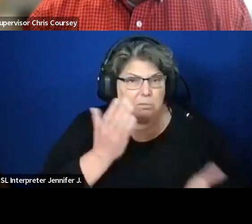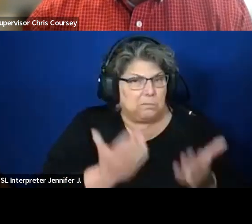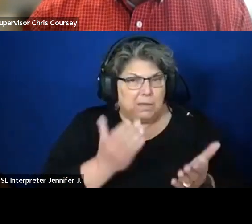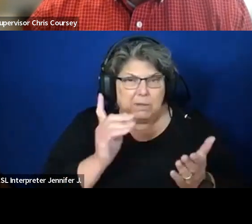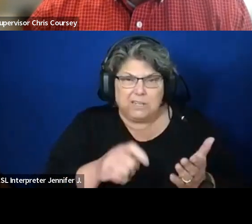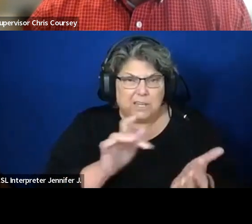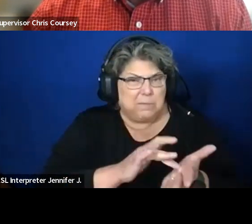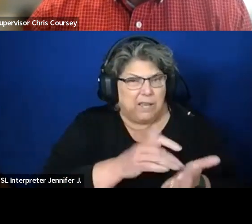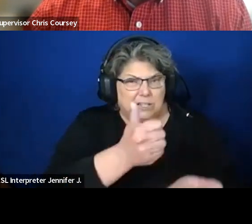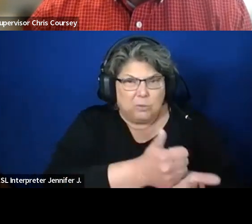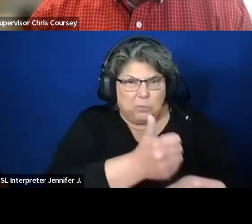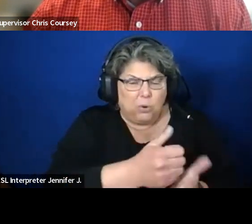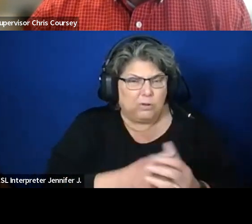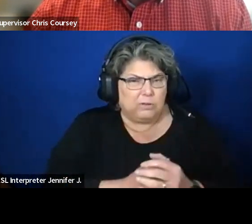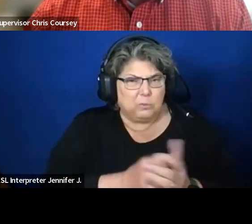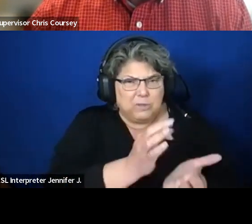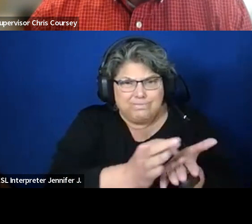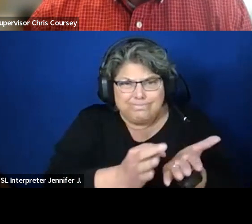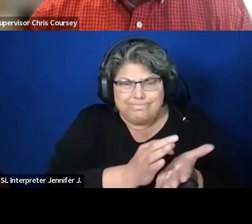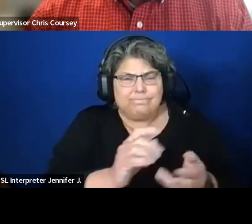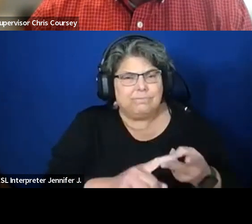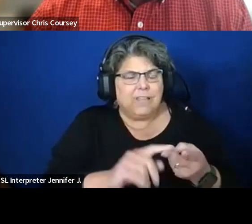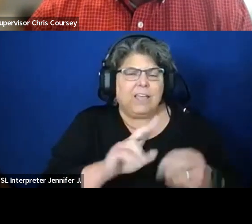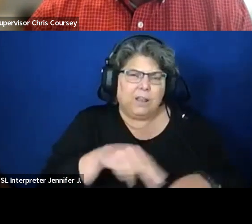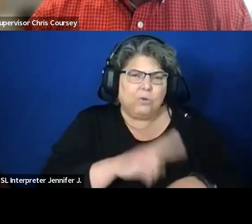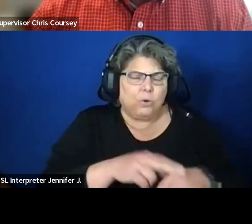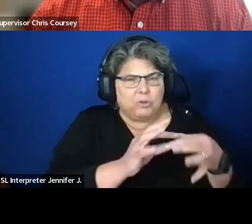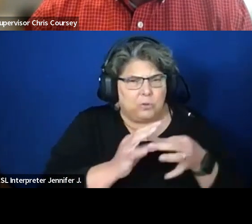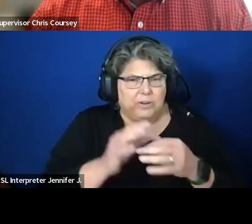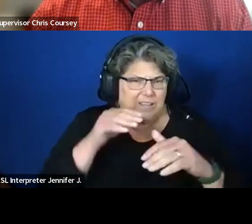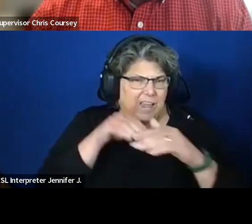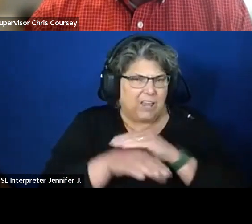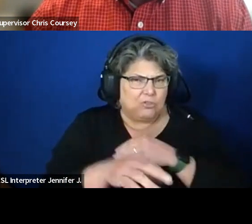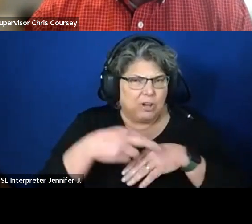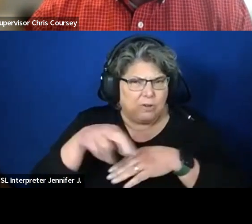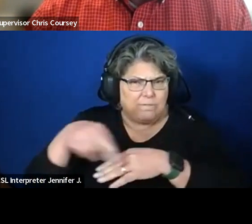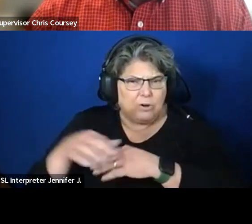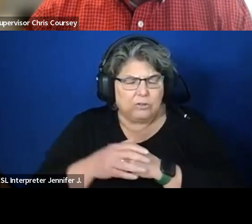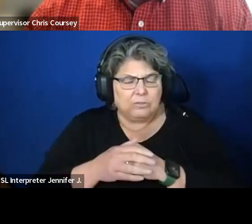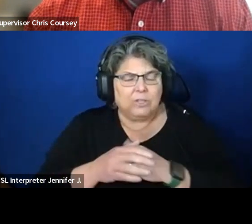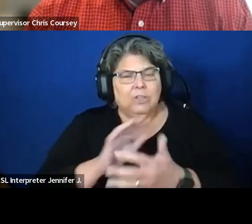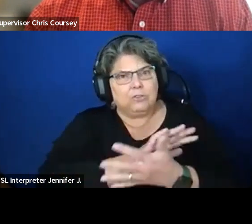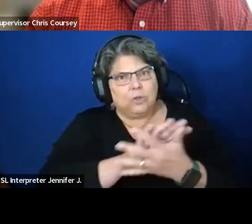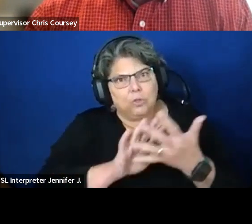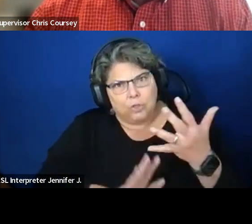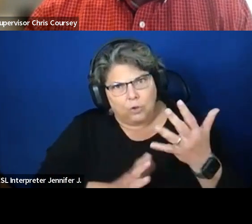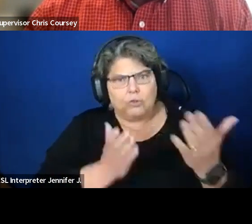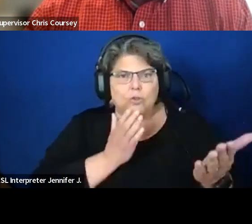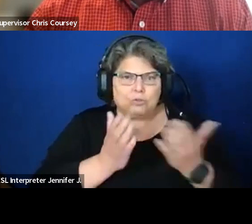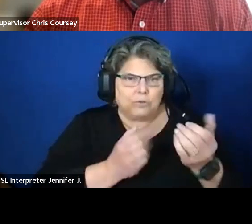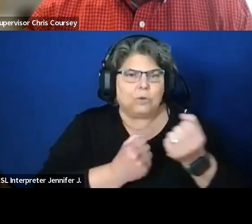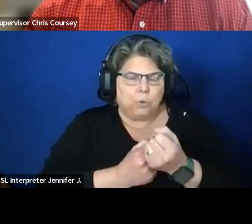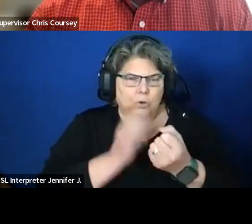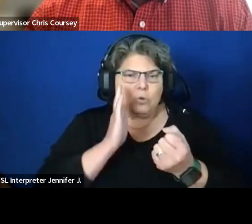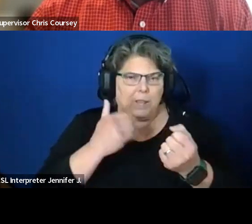medication support and, of course, coordinated entry referrals. So these are the services and supports that will be available